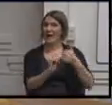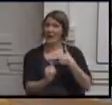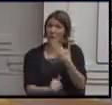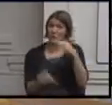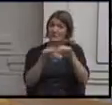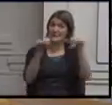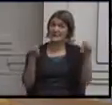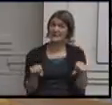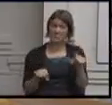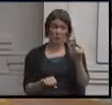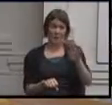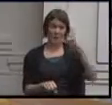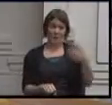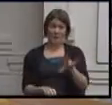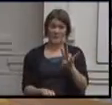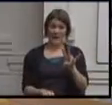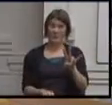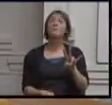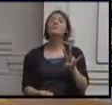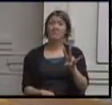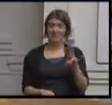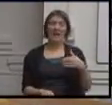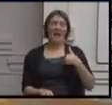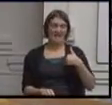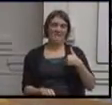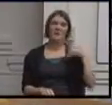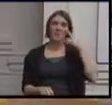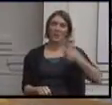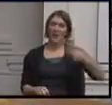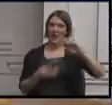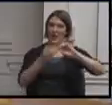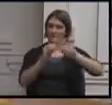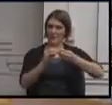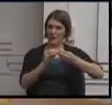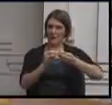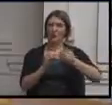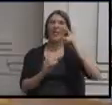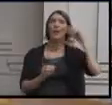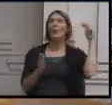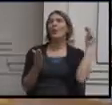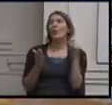presence of 24-hour dispatch in the community. It evaluates